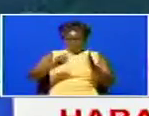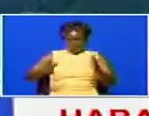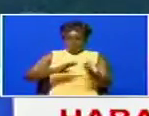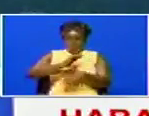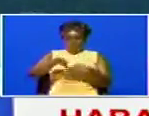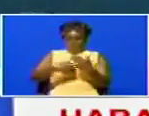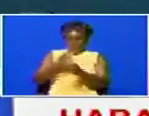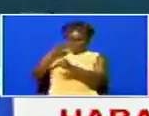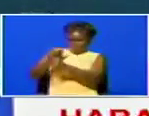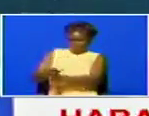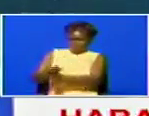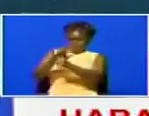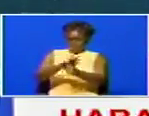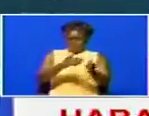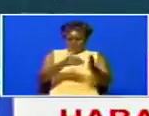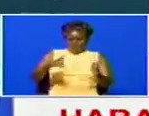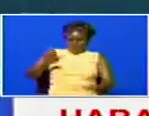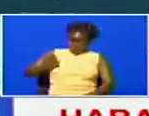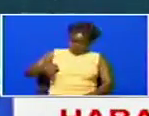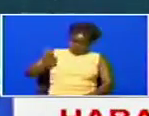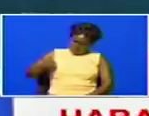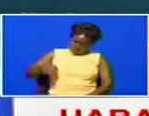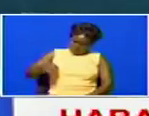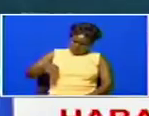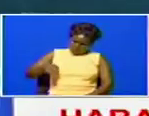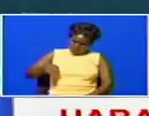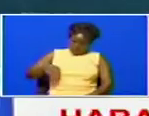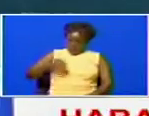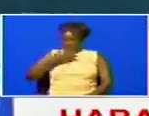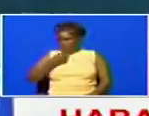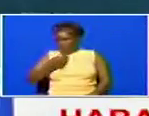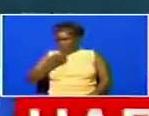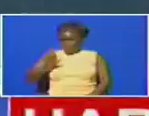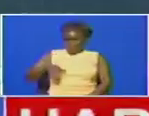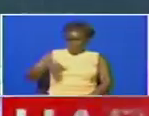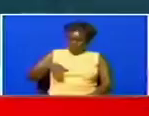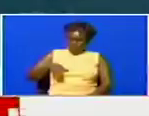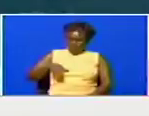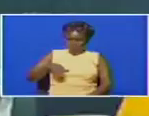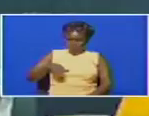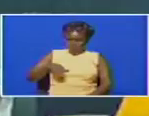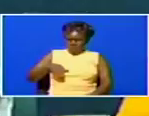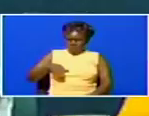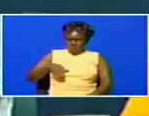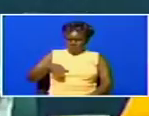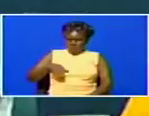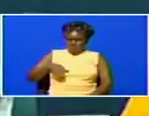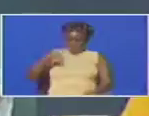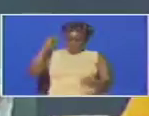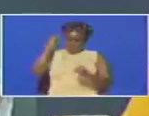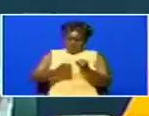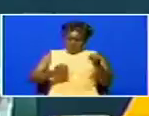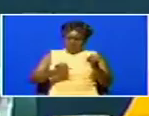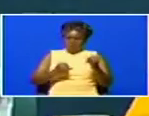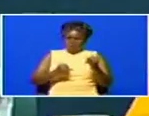Forms of Discrimination Against Women. Soon, ladies and gentlemen, we will hear final result